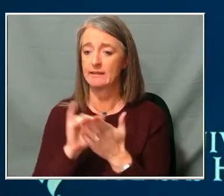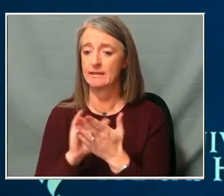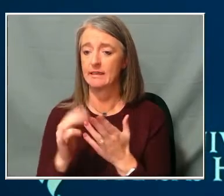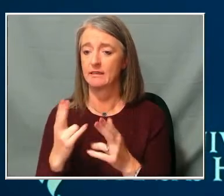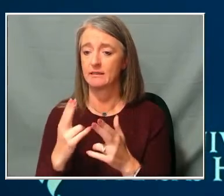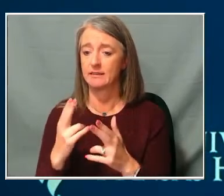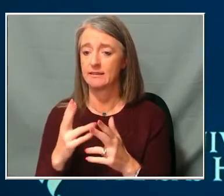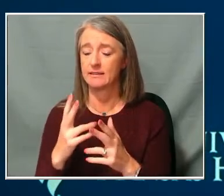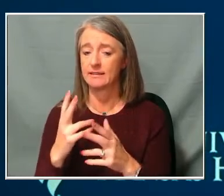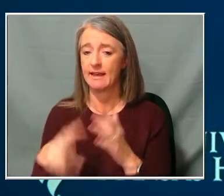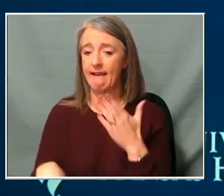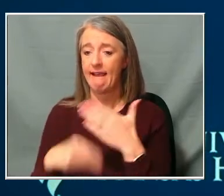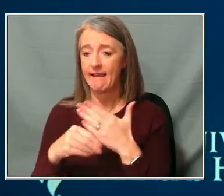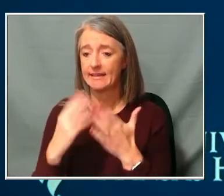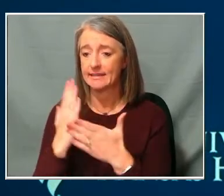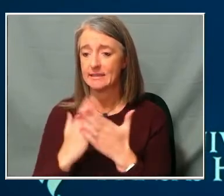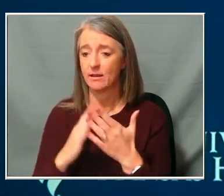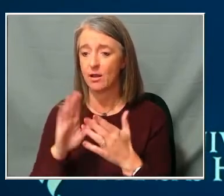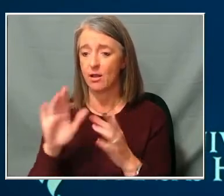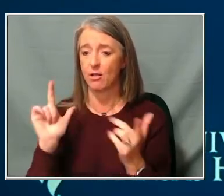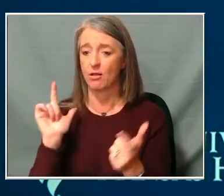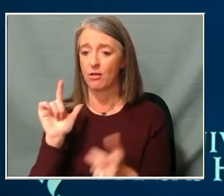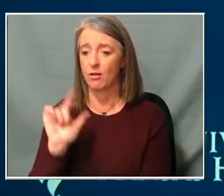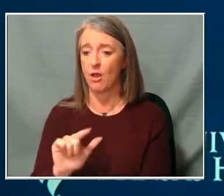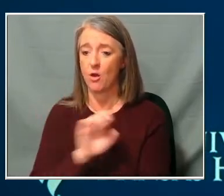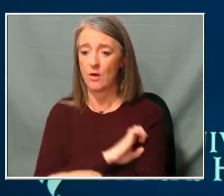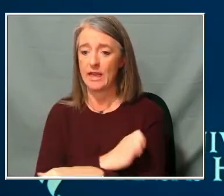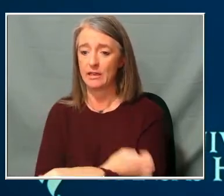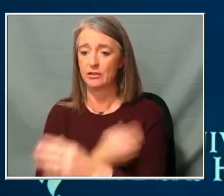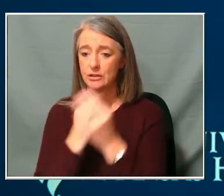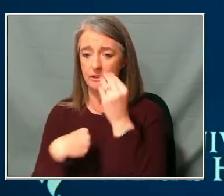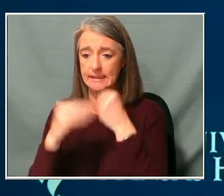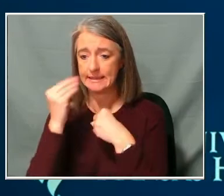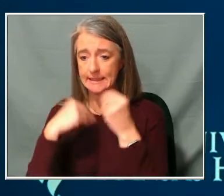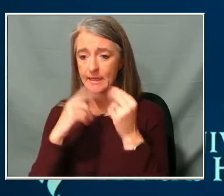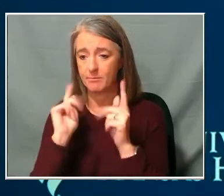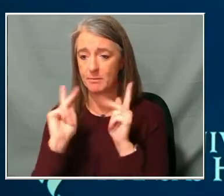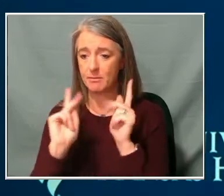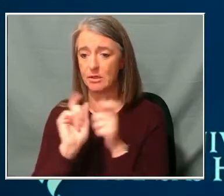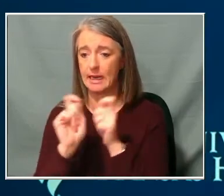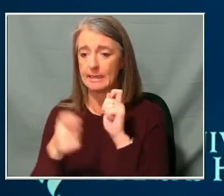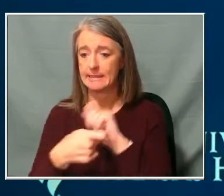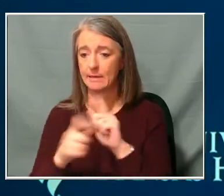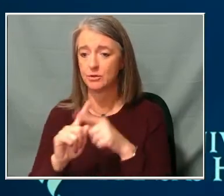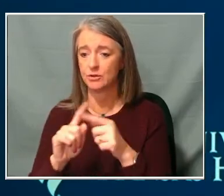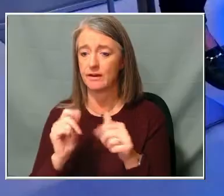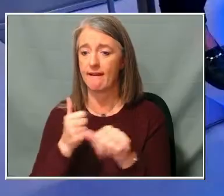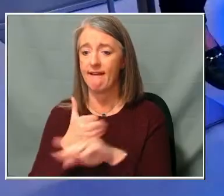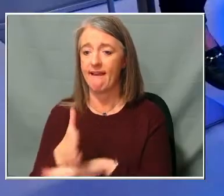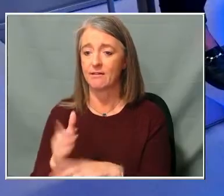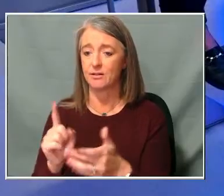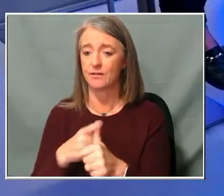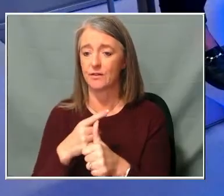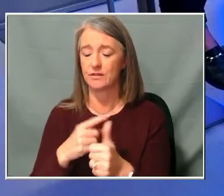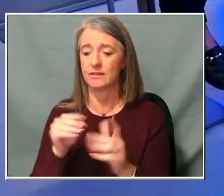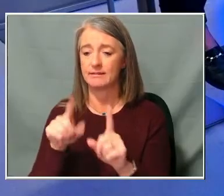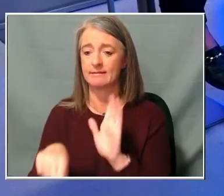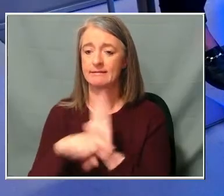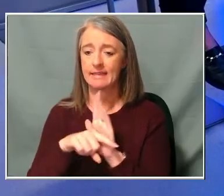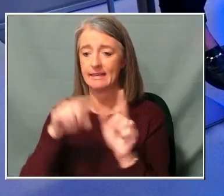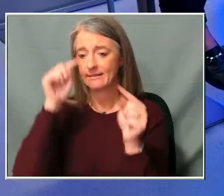few days of very low energy intake, which people can actually adapt to relatively quickly after they do the first. So those negative effects or those headaches, that's